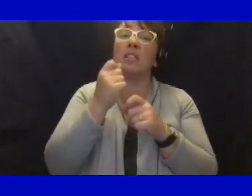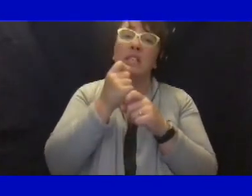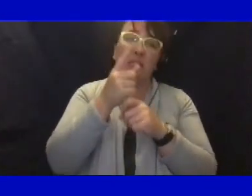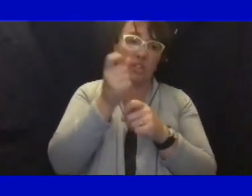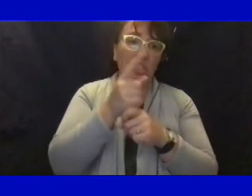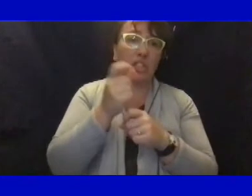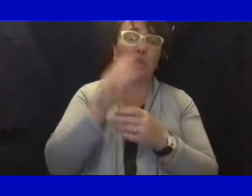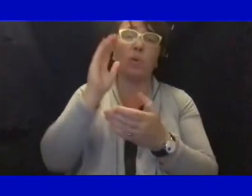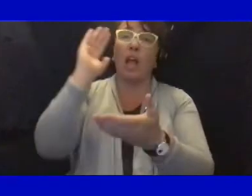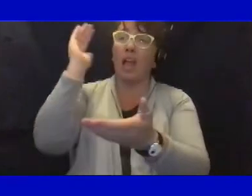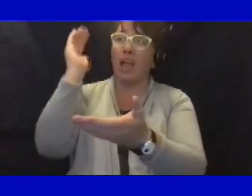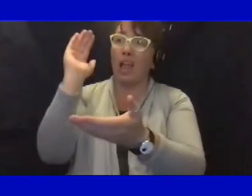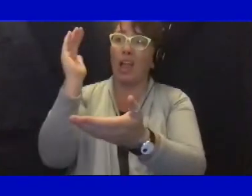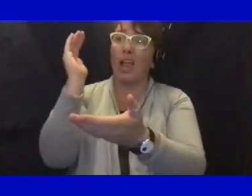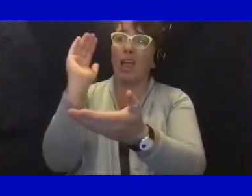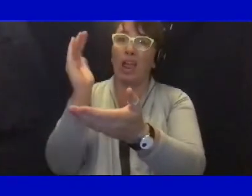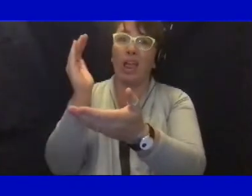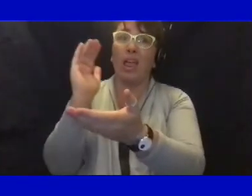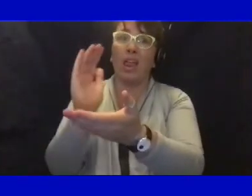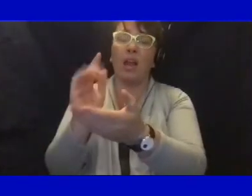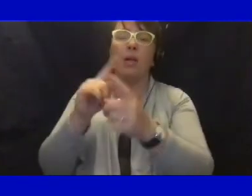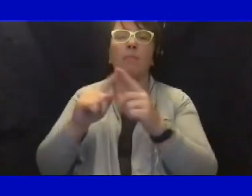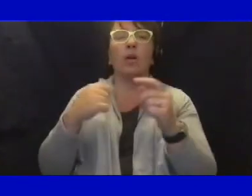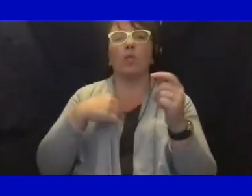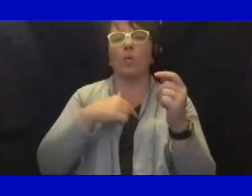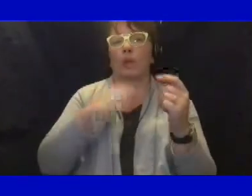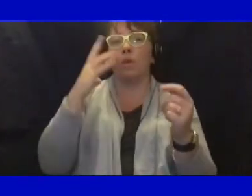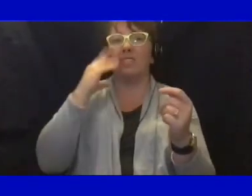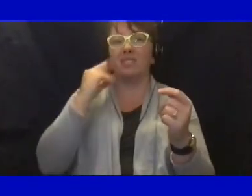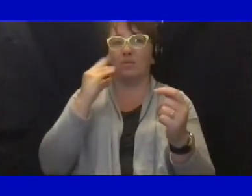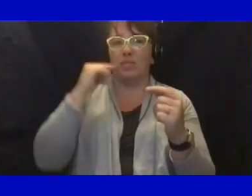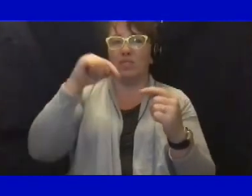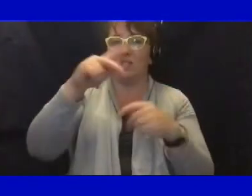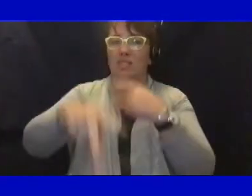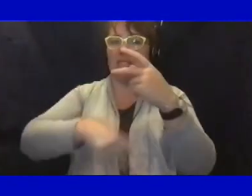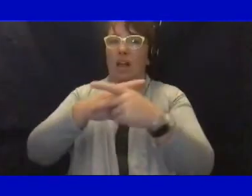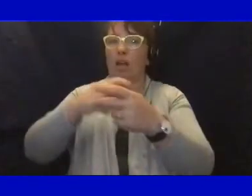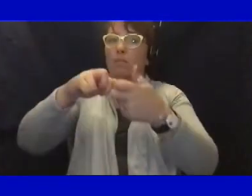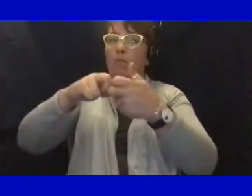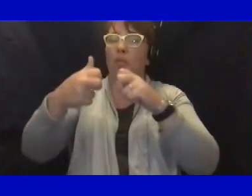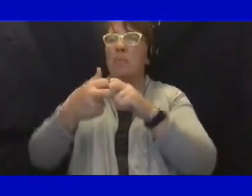be feeling this for at least 2 to 3 years after the burn.